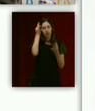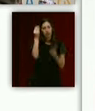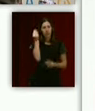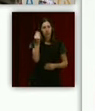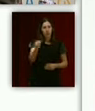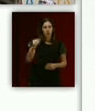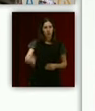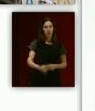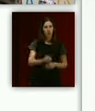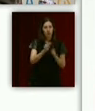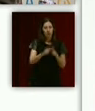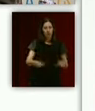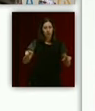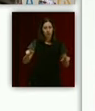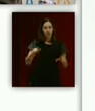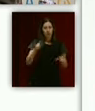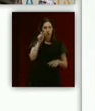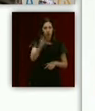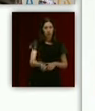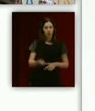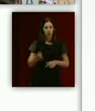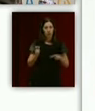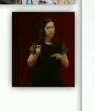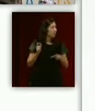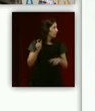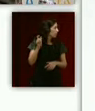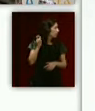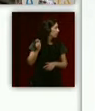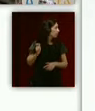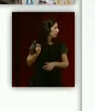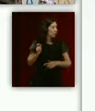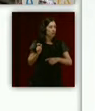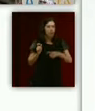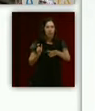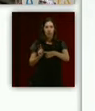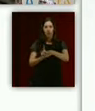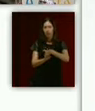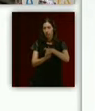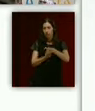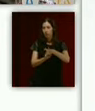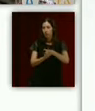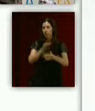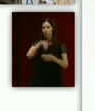a walking stick. These are additional details. The platform